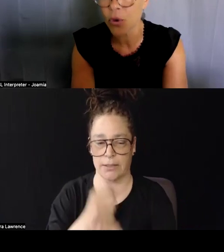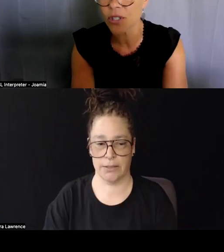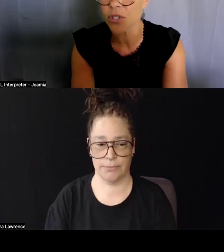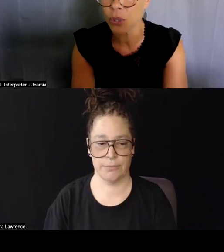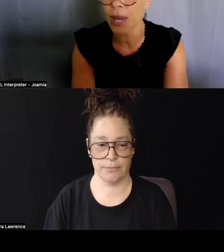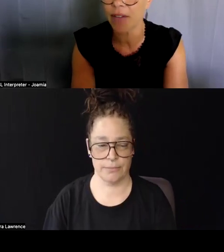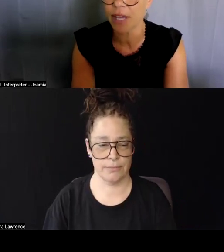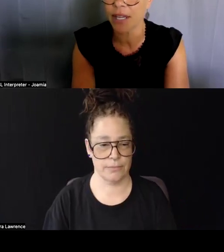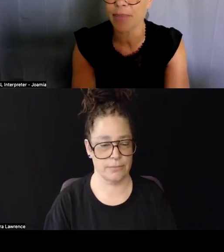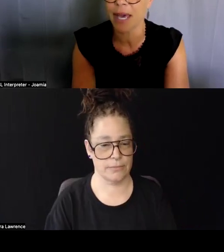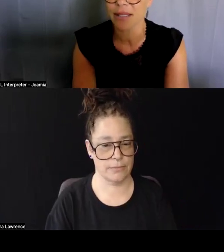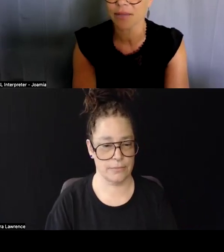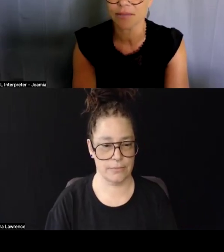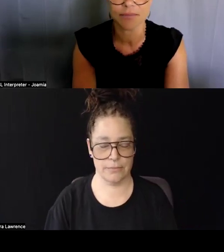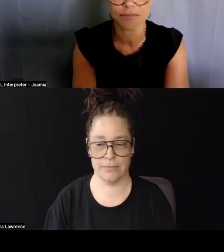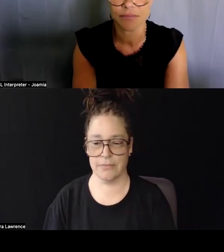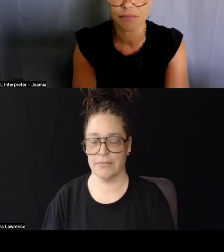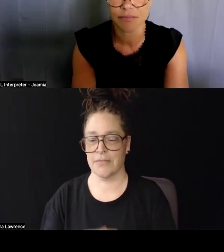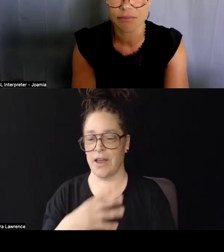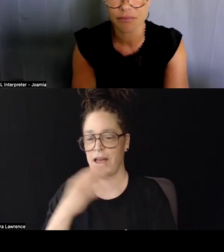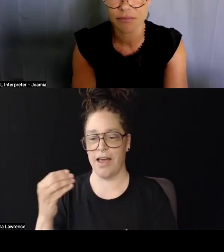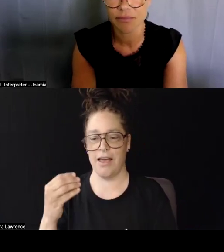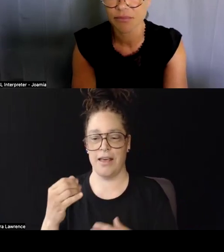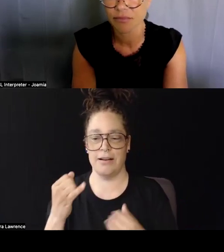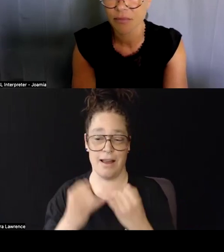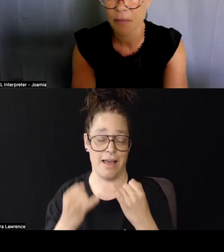Your choices do have an impact.